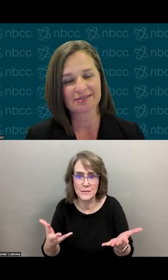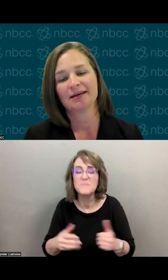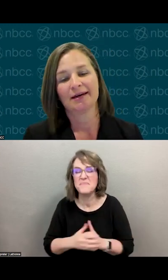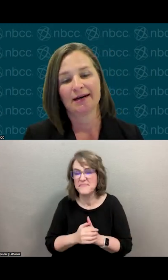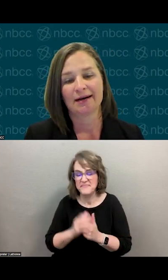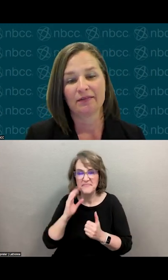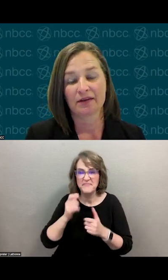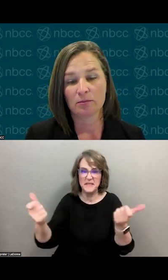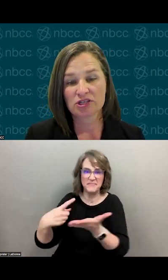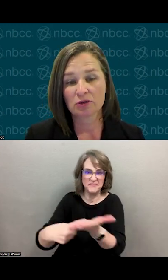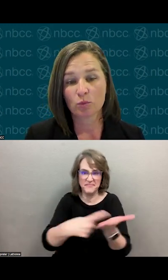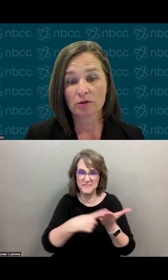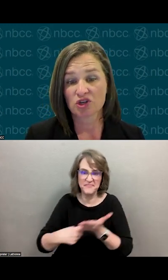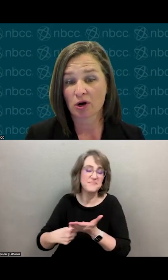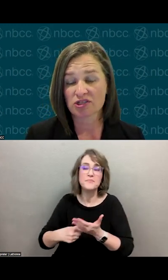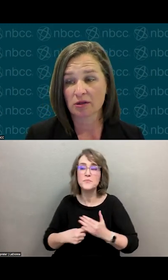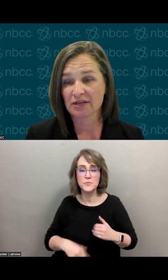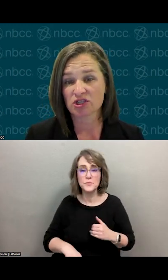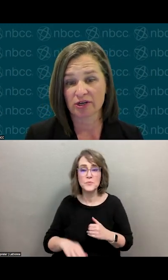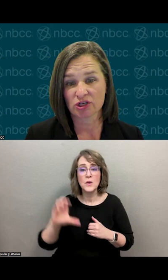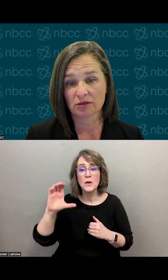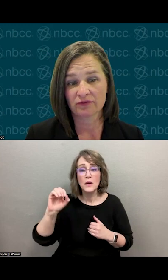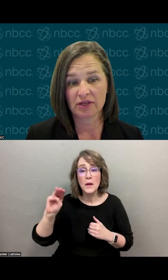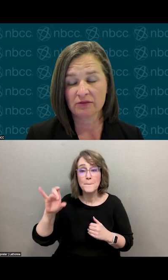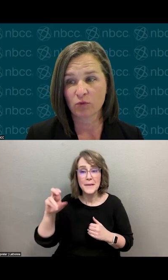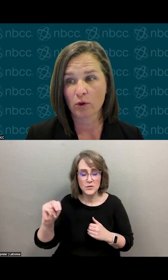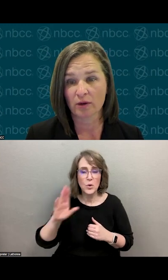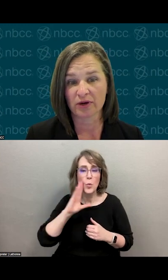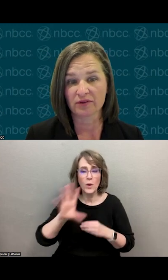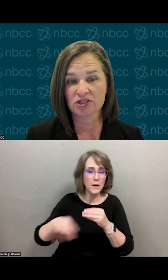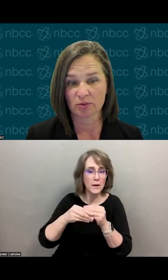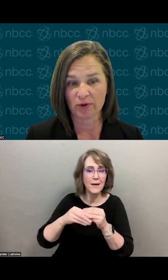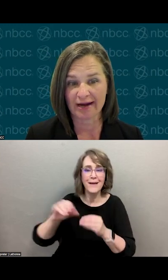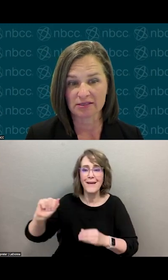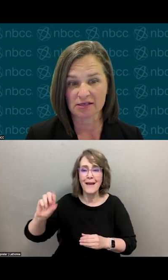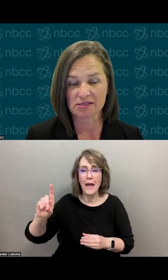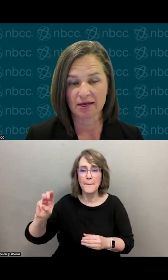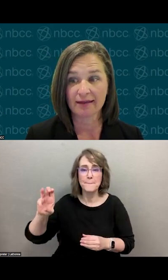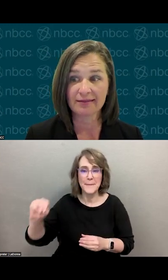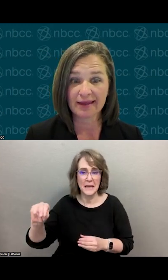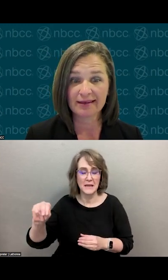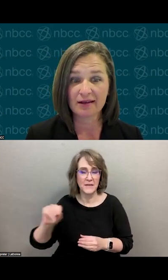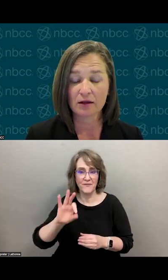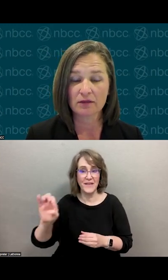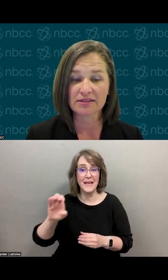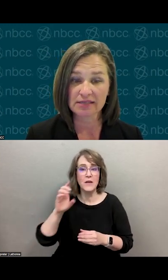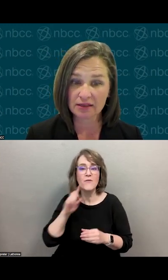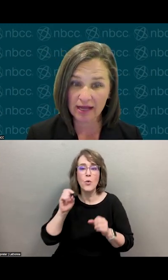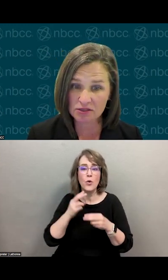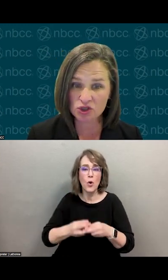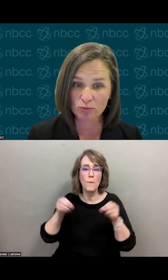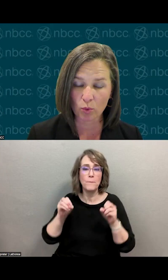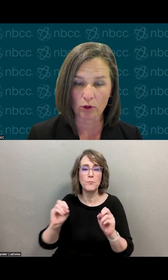cost? The commission will charge an administration fee for a privilege to practice. And then the